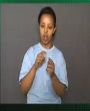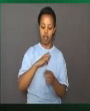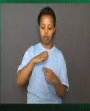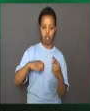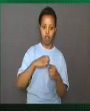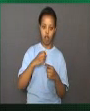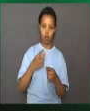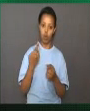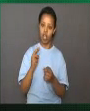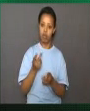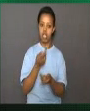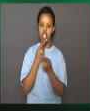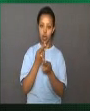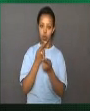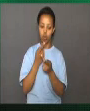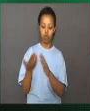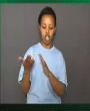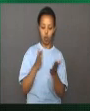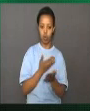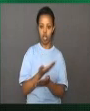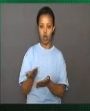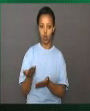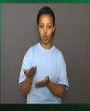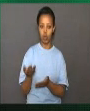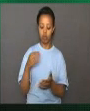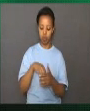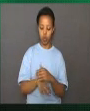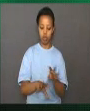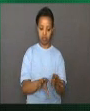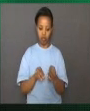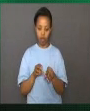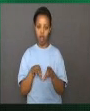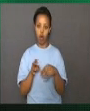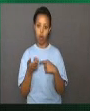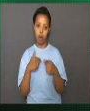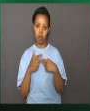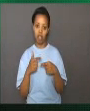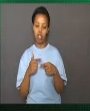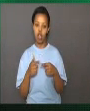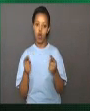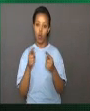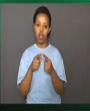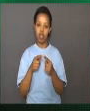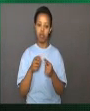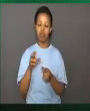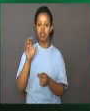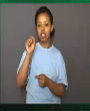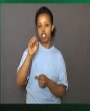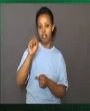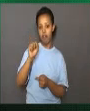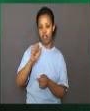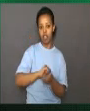the proteins of dead matter as hydrogen sulfide. This is what